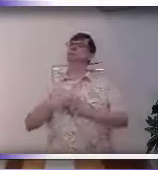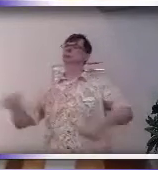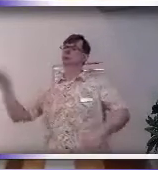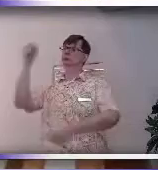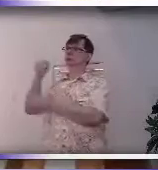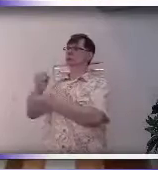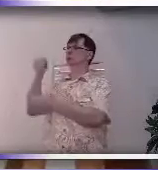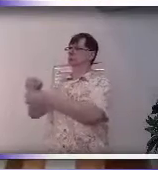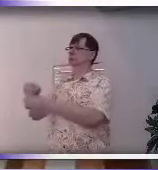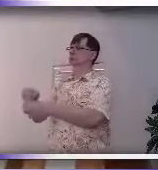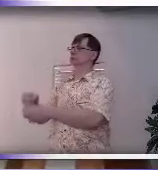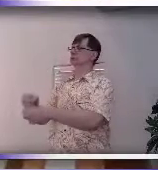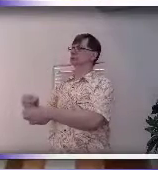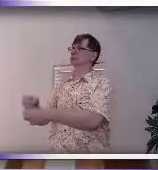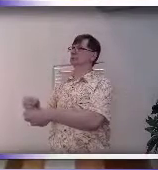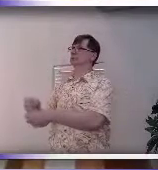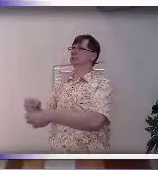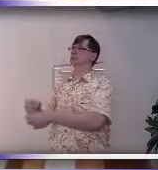work,